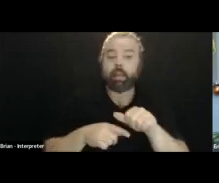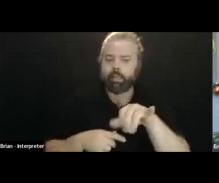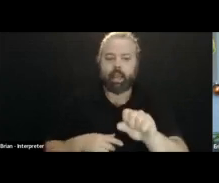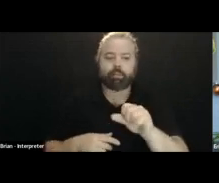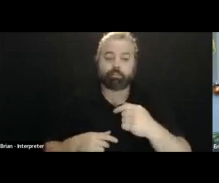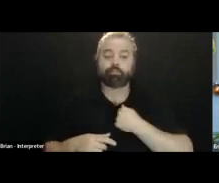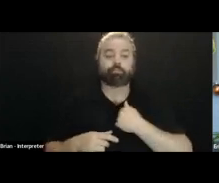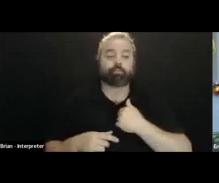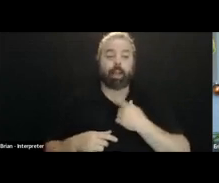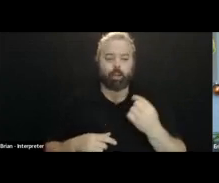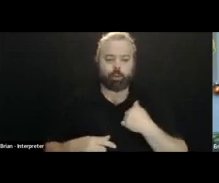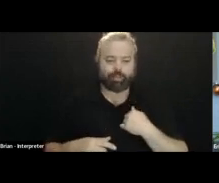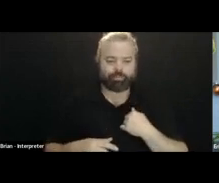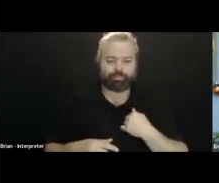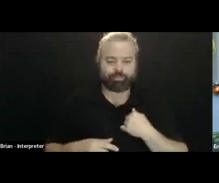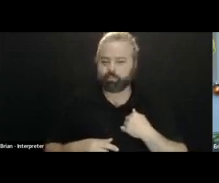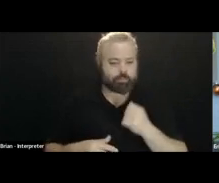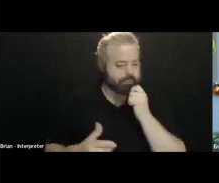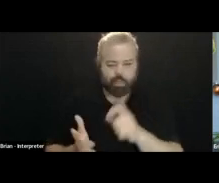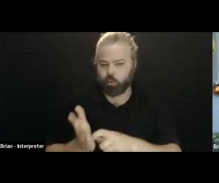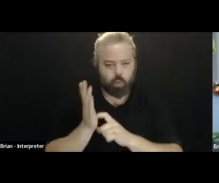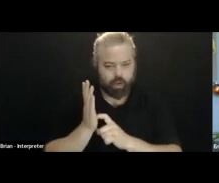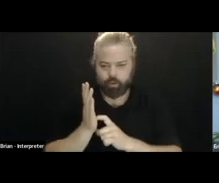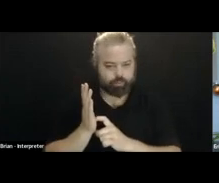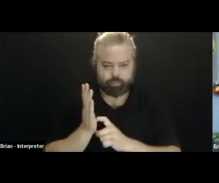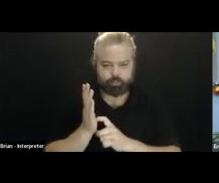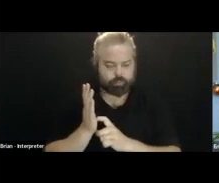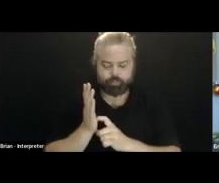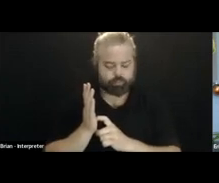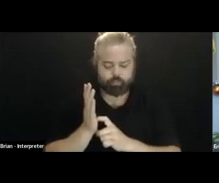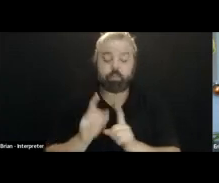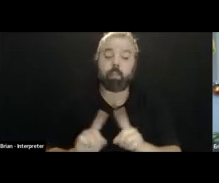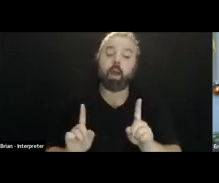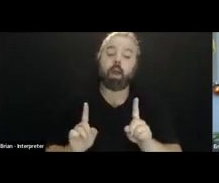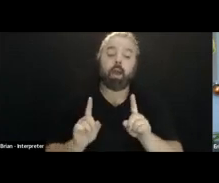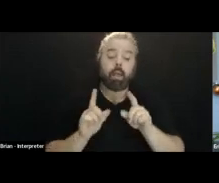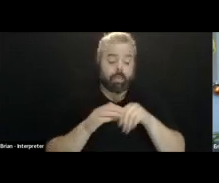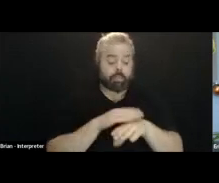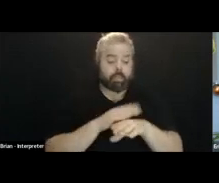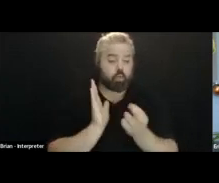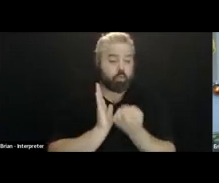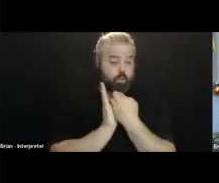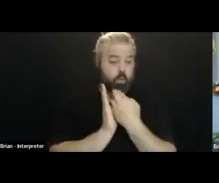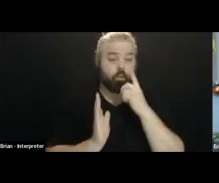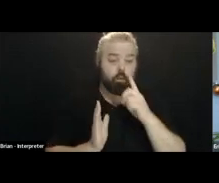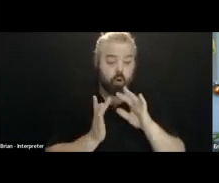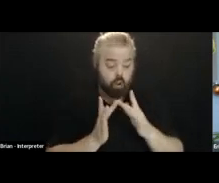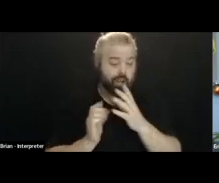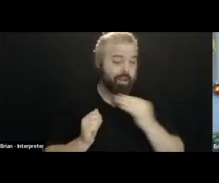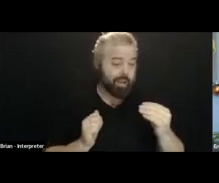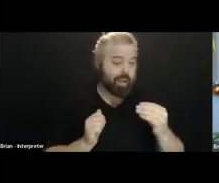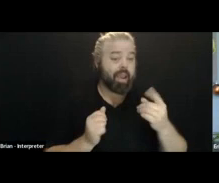that training, but it is not required. However, the accessibility review for online and hybrid courses